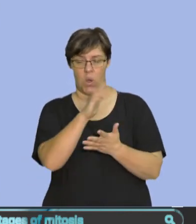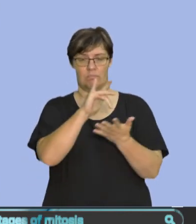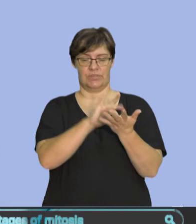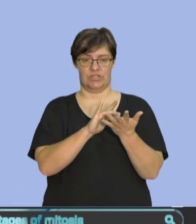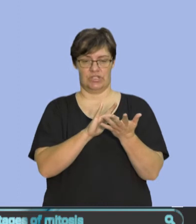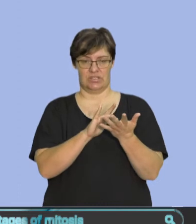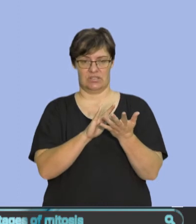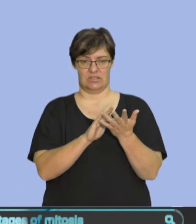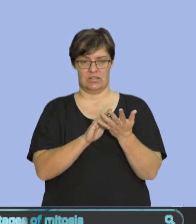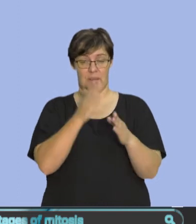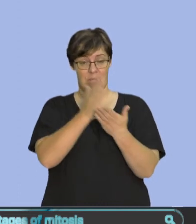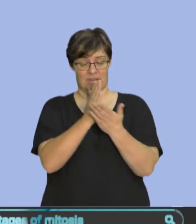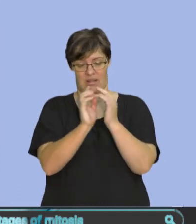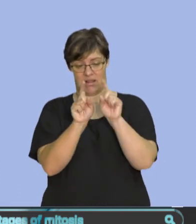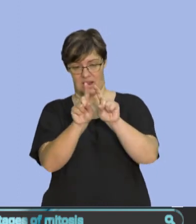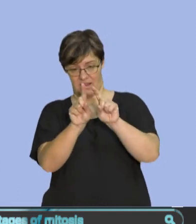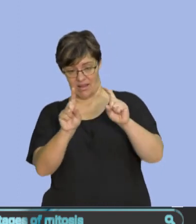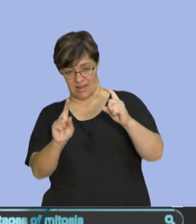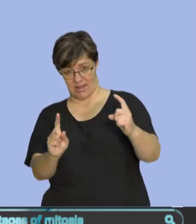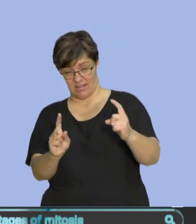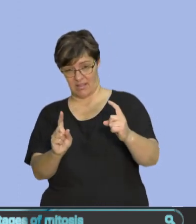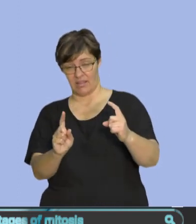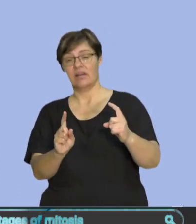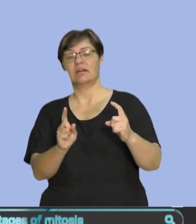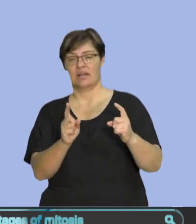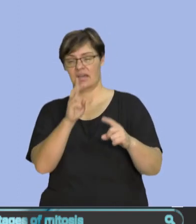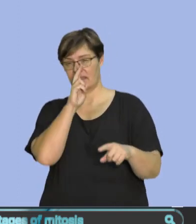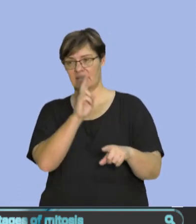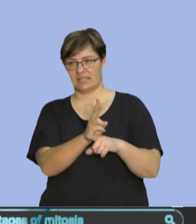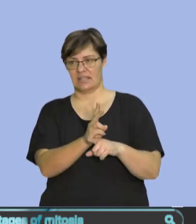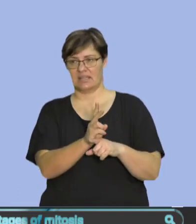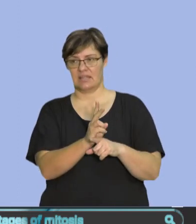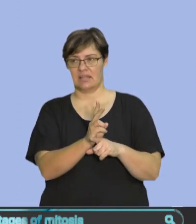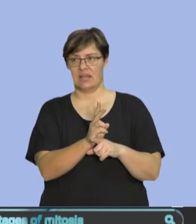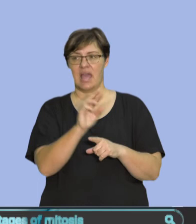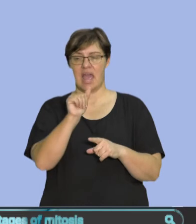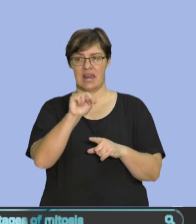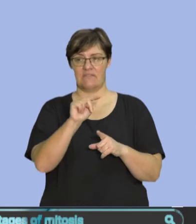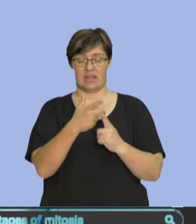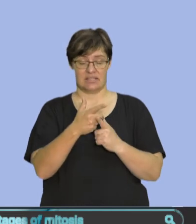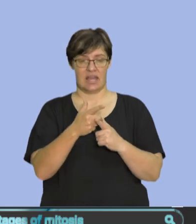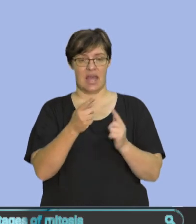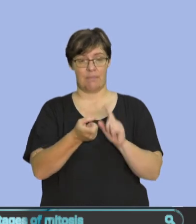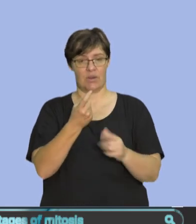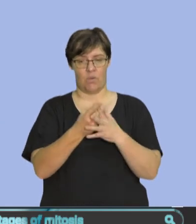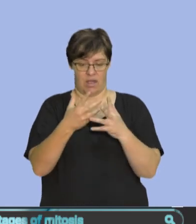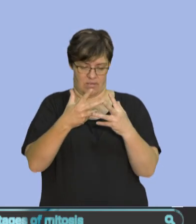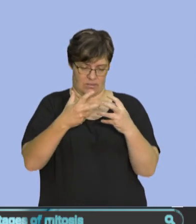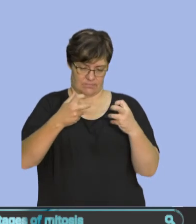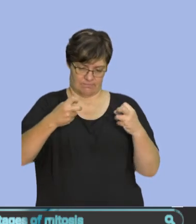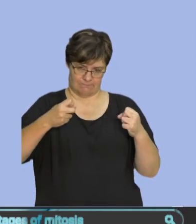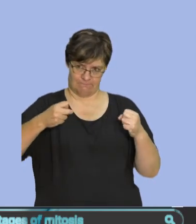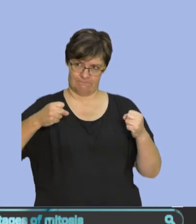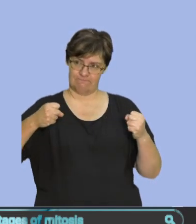position at the equator, preparing to meet. We then see that now anaphase has taken place, where the chromatids,